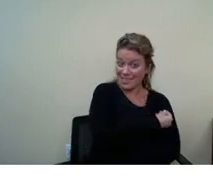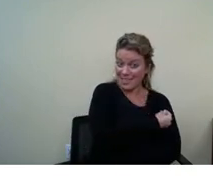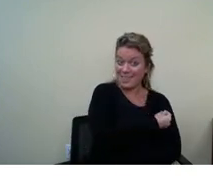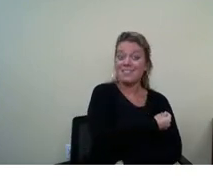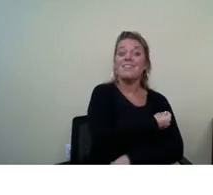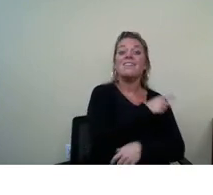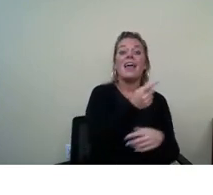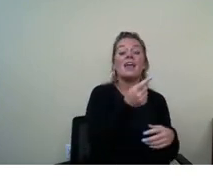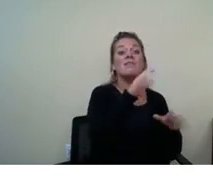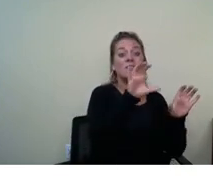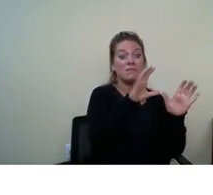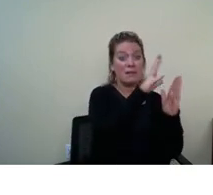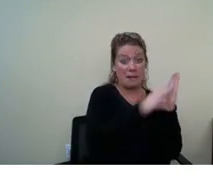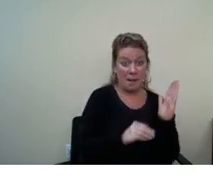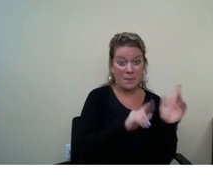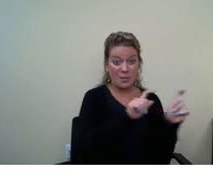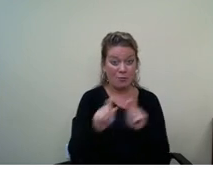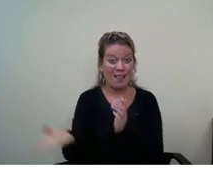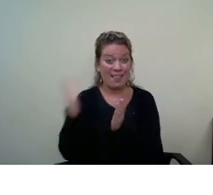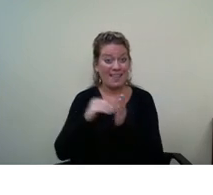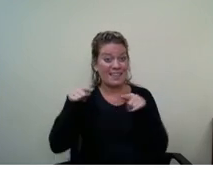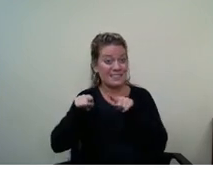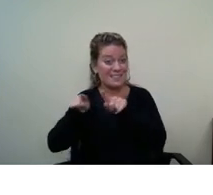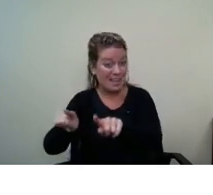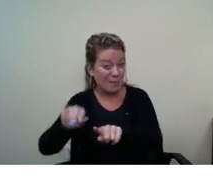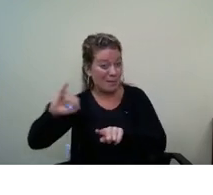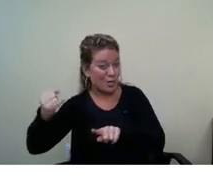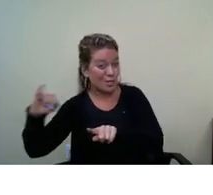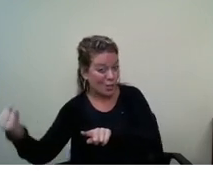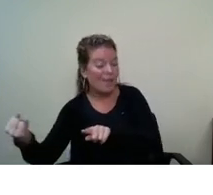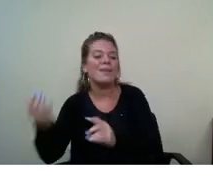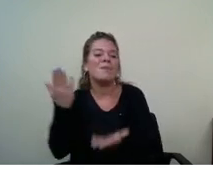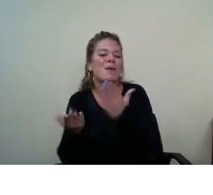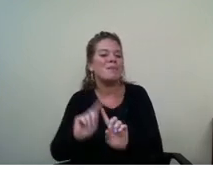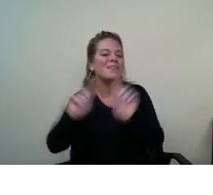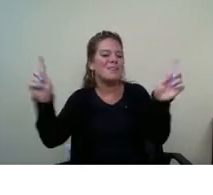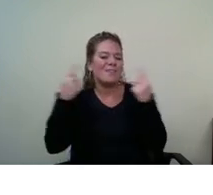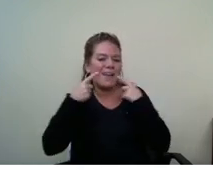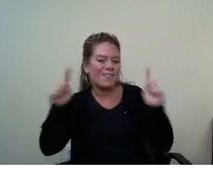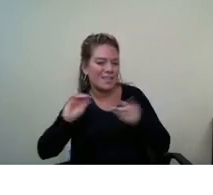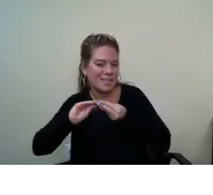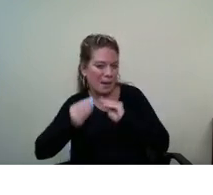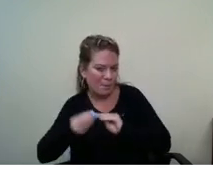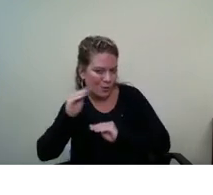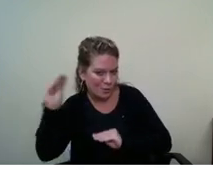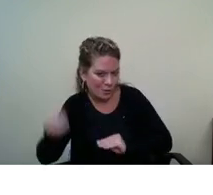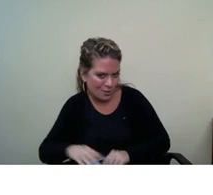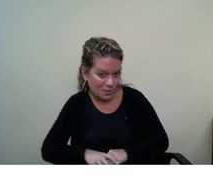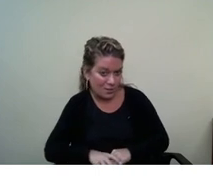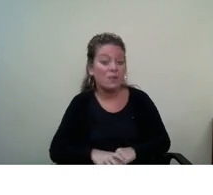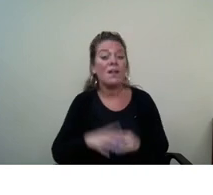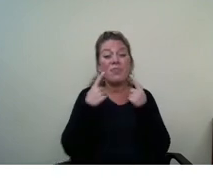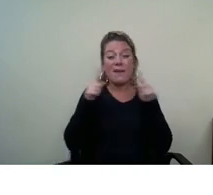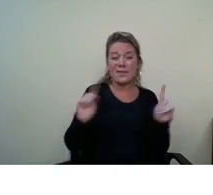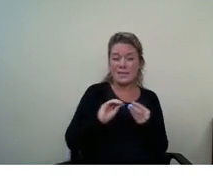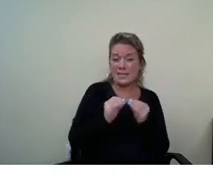we did J&J's clinical trial, we might see quite different efficacy numbers for those. These efficacy numbers really